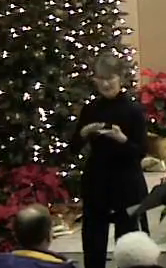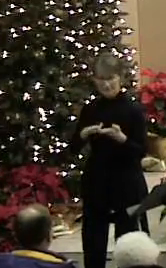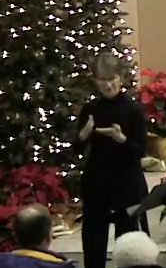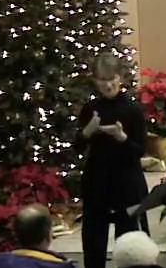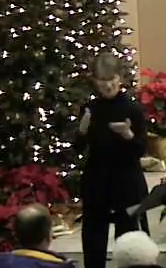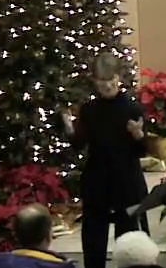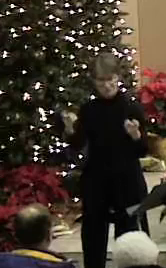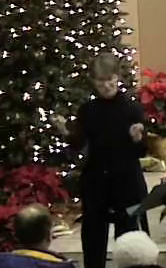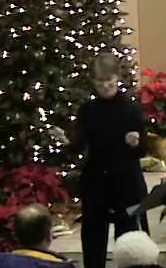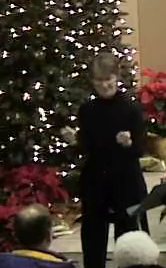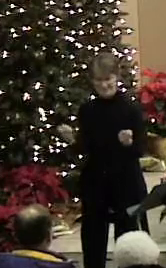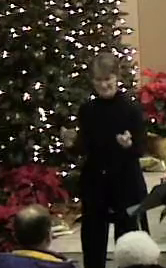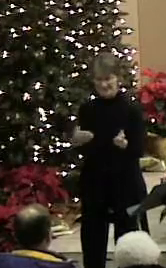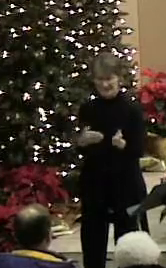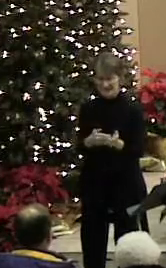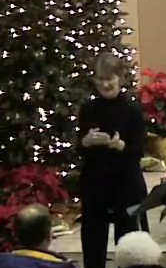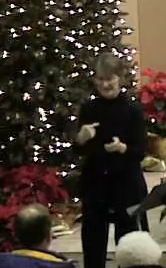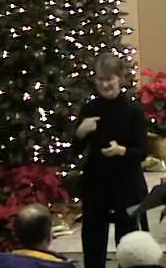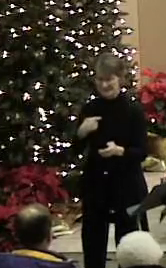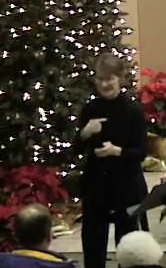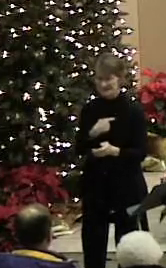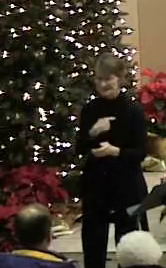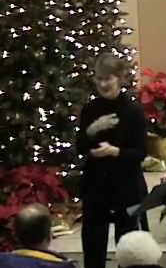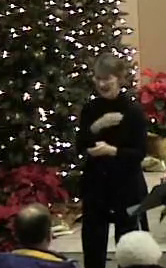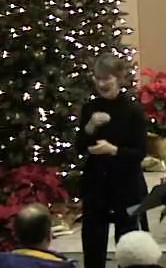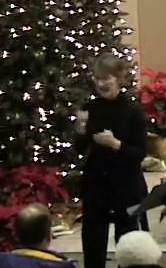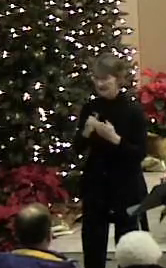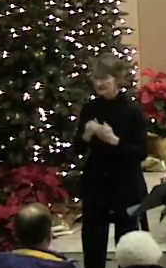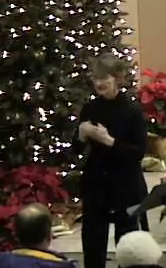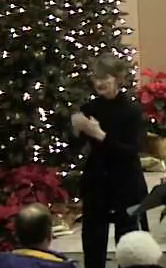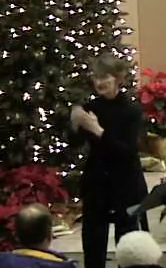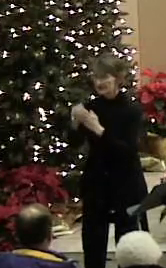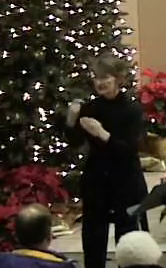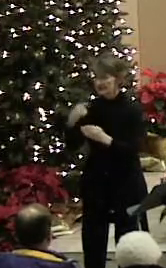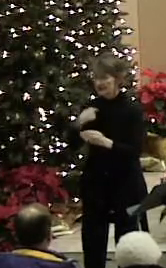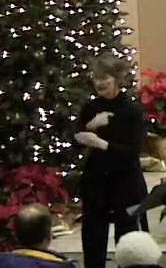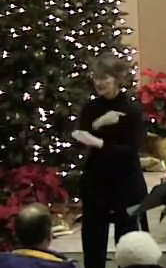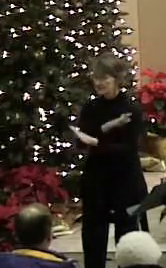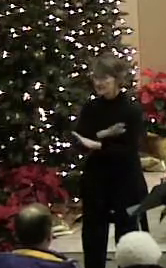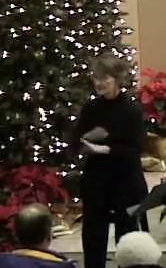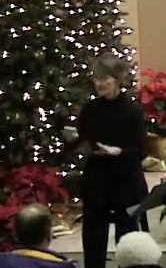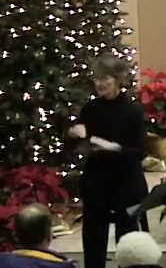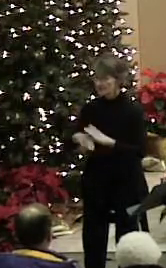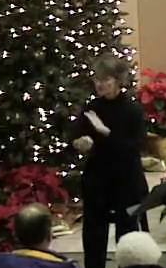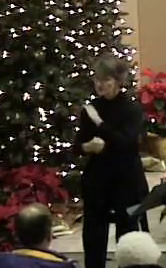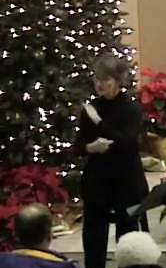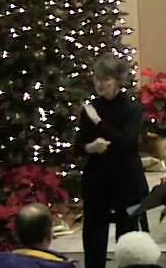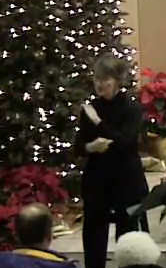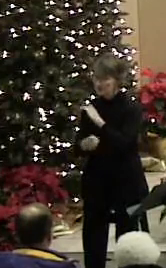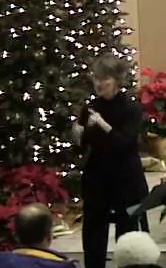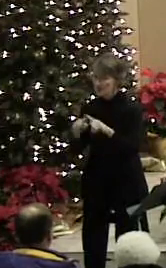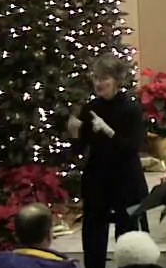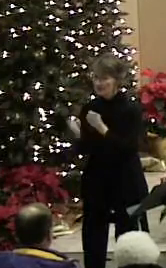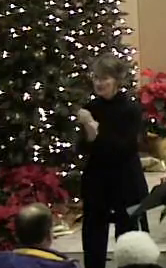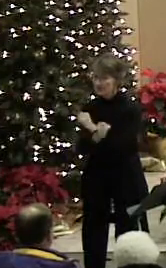who trespass against us. And lead us not into temptation, but deliver us from